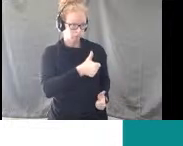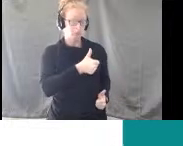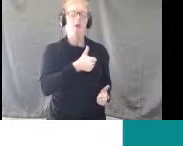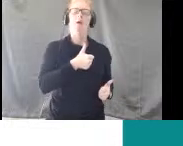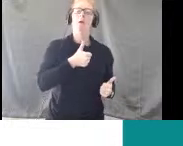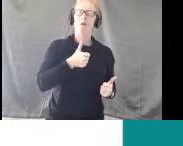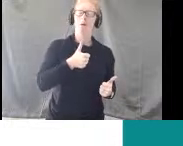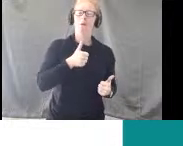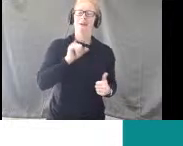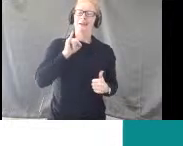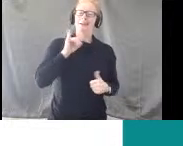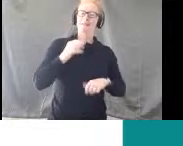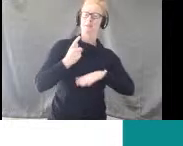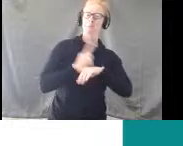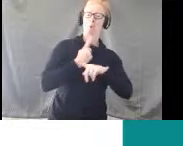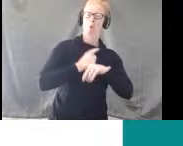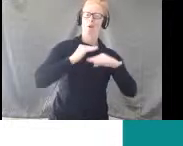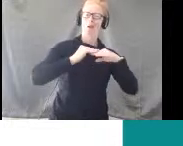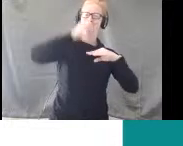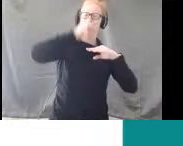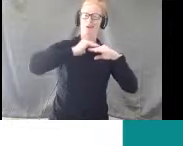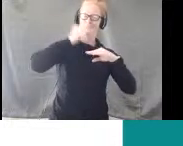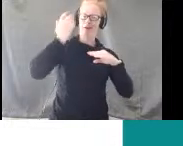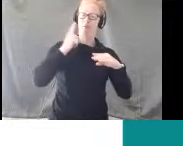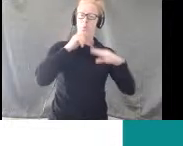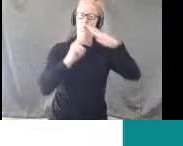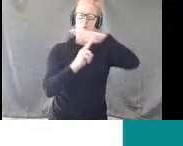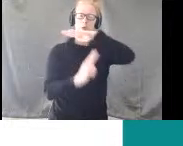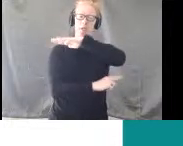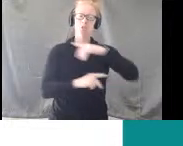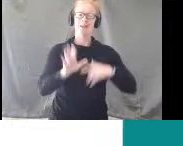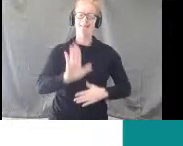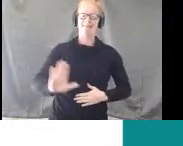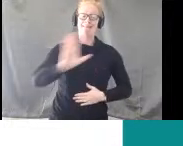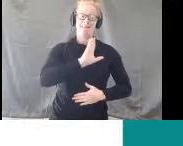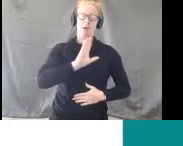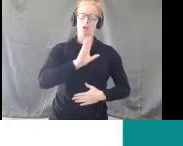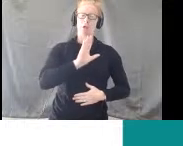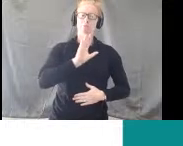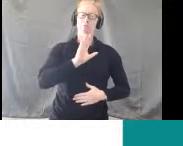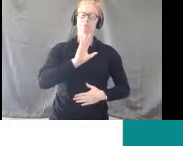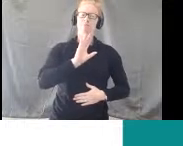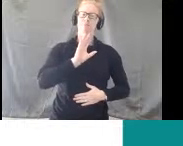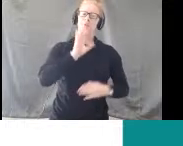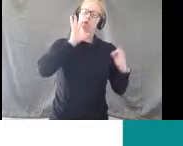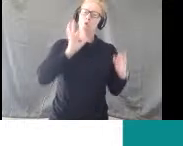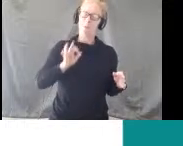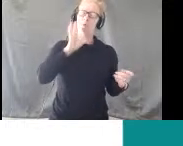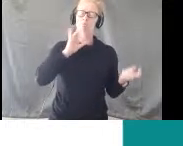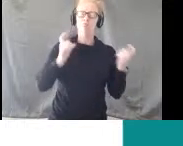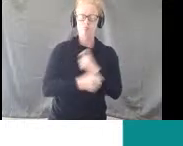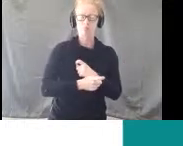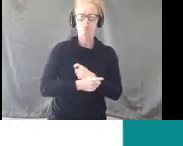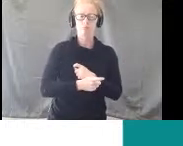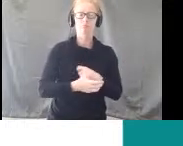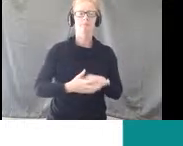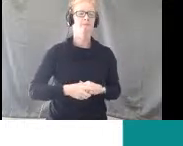our bridge height, and that they can issue a new determination for our fixed span height of 116